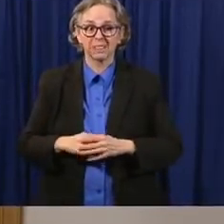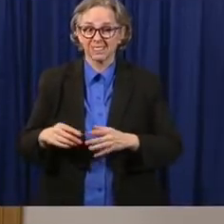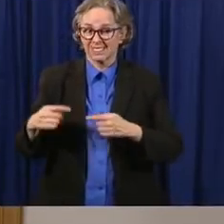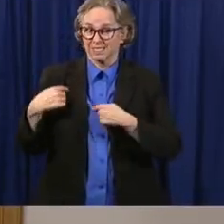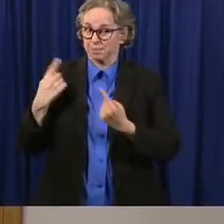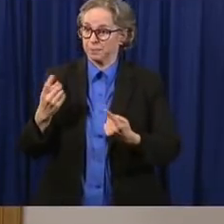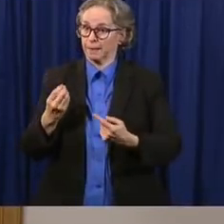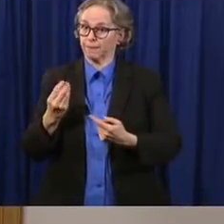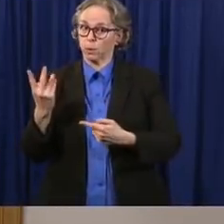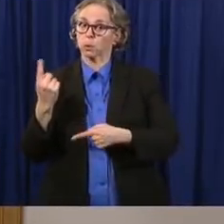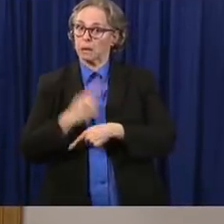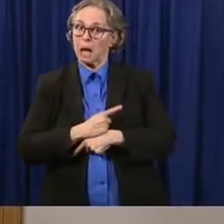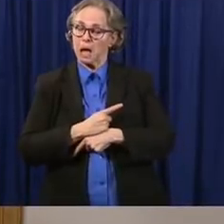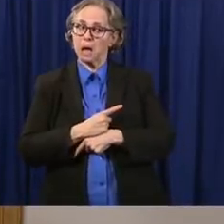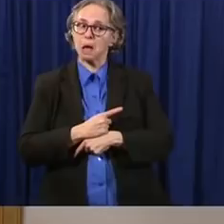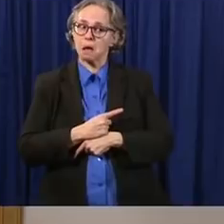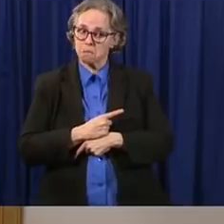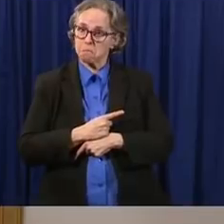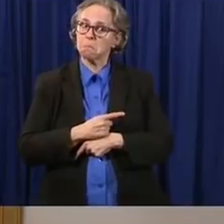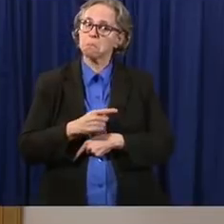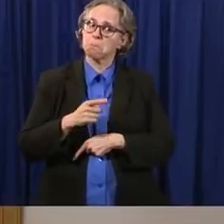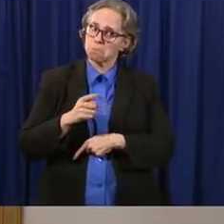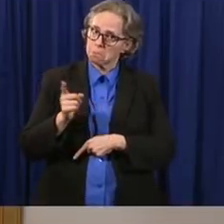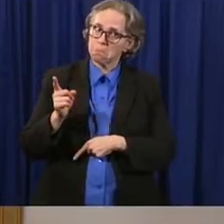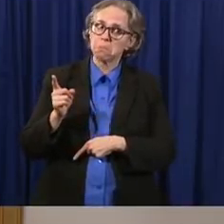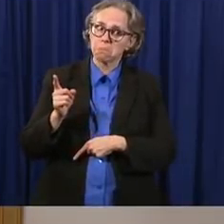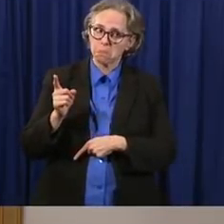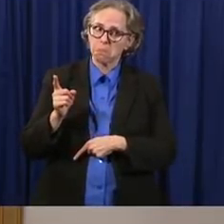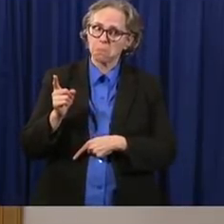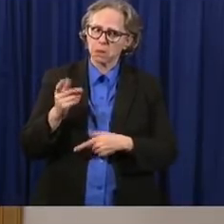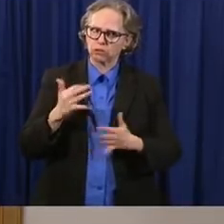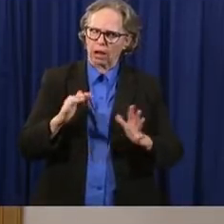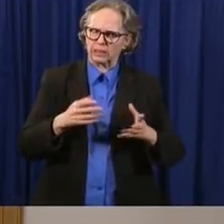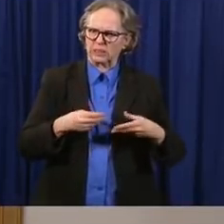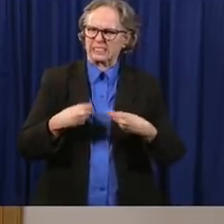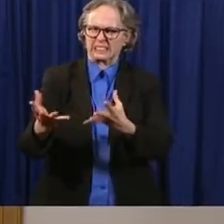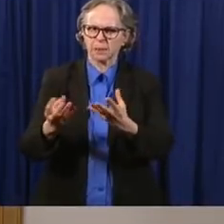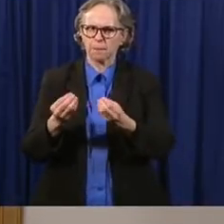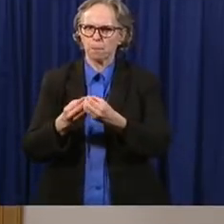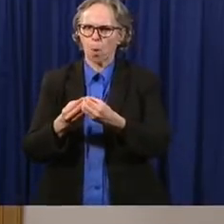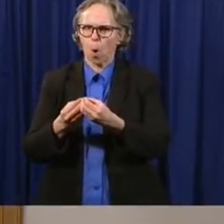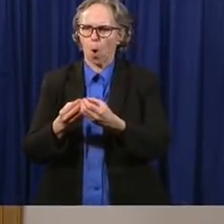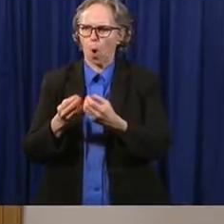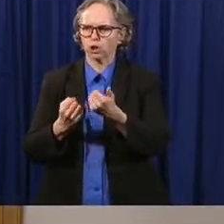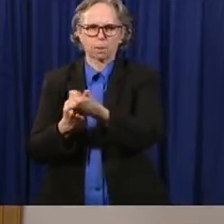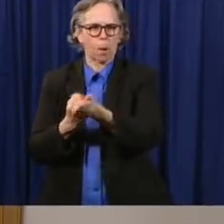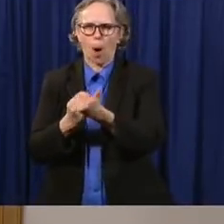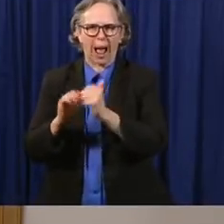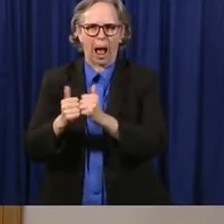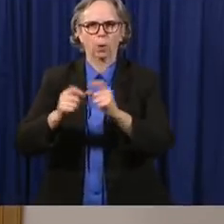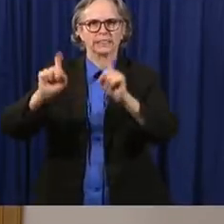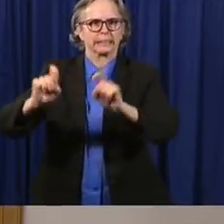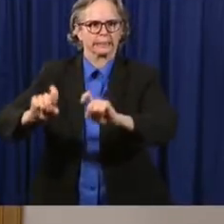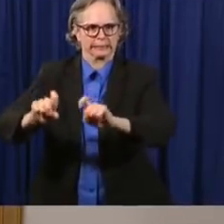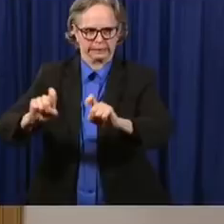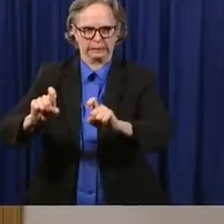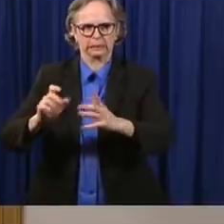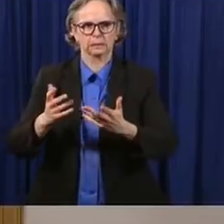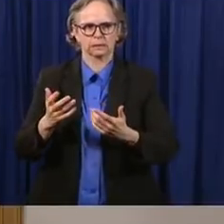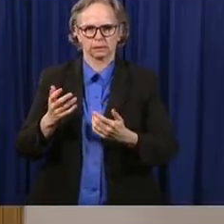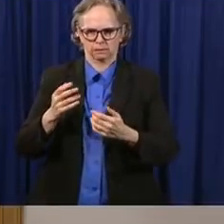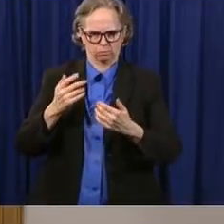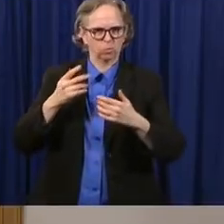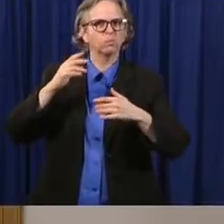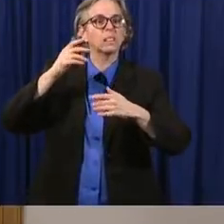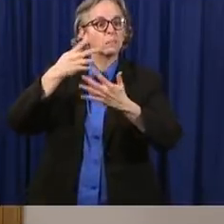to surge in there more testing. So we will be completely testing some of these